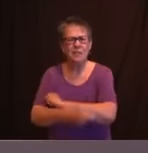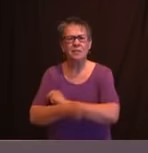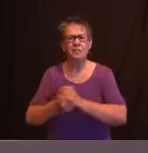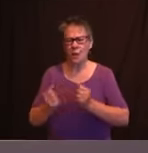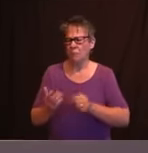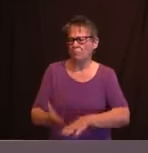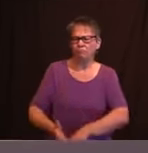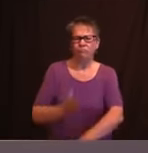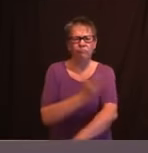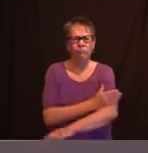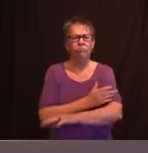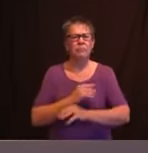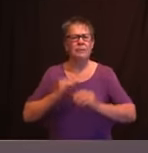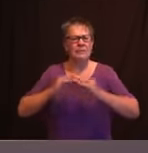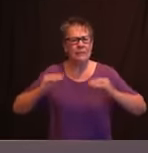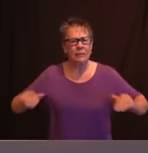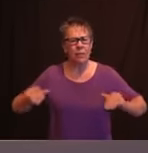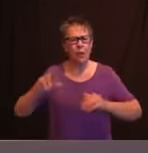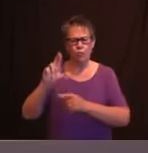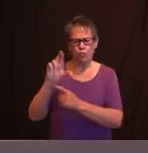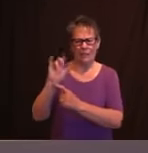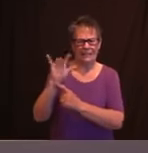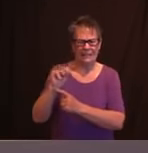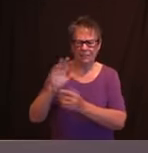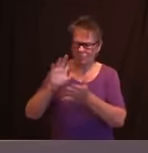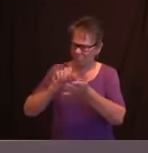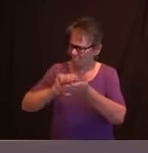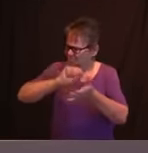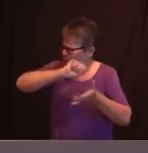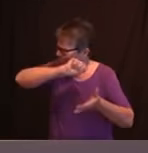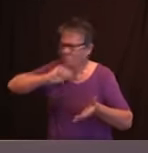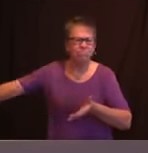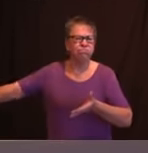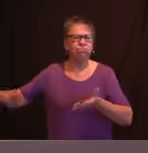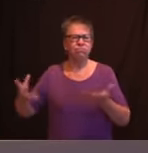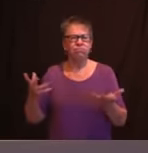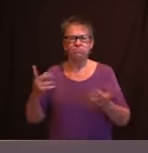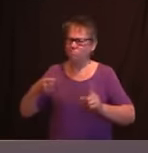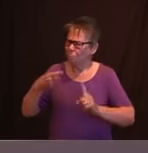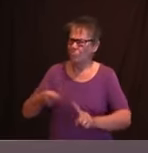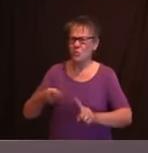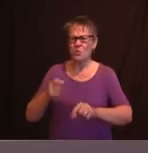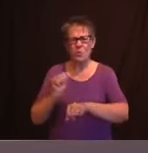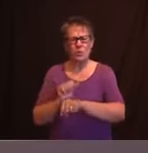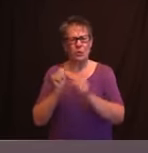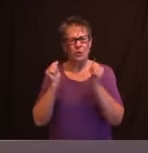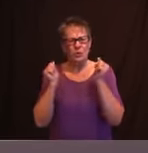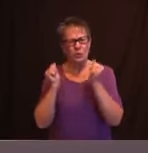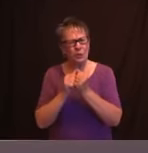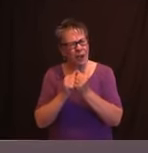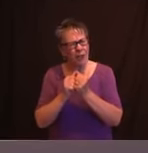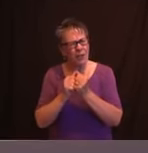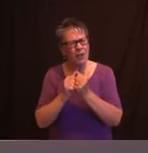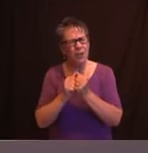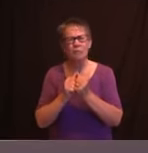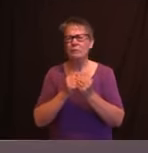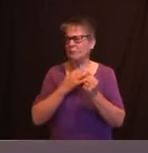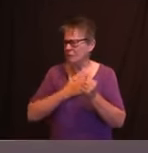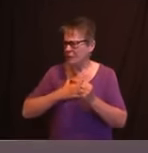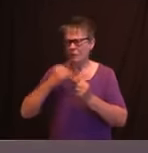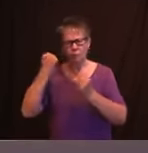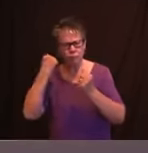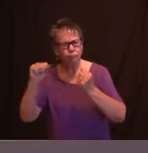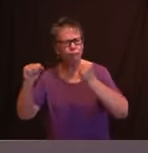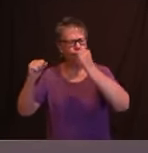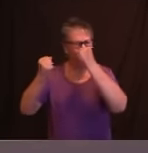wear something on your face. Please try to stay from each other. Brent, the more I think about your question, the more I would say, yeah, if you're